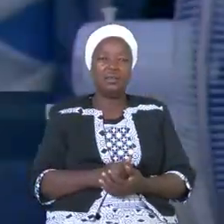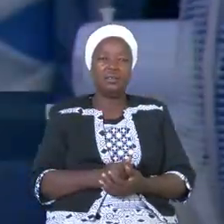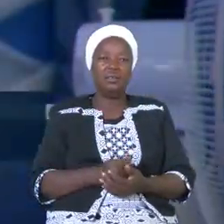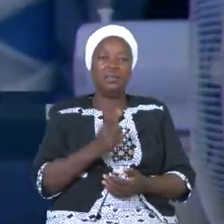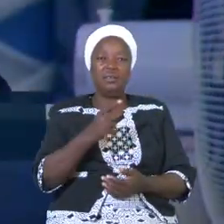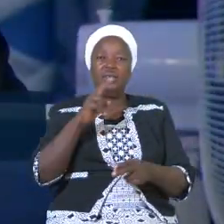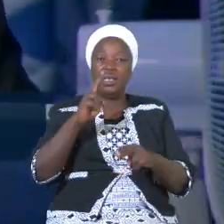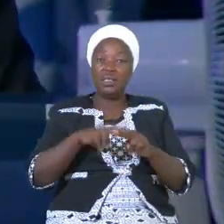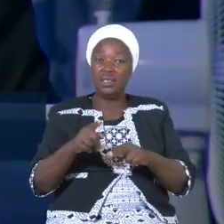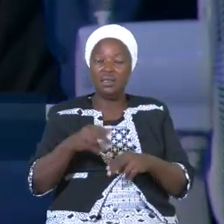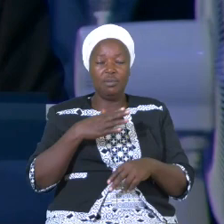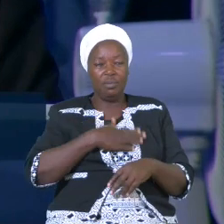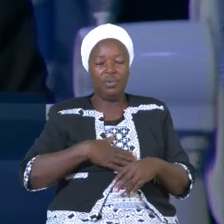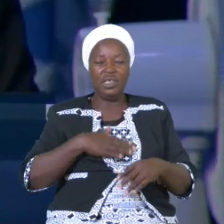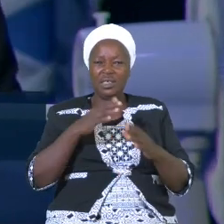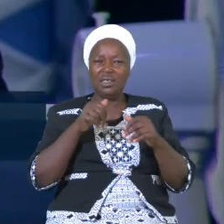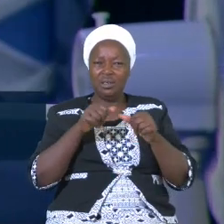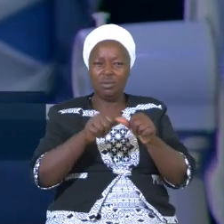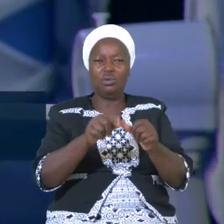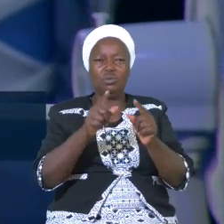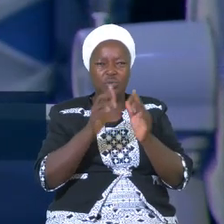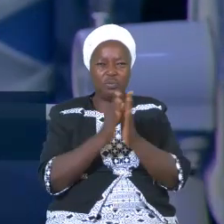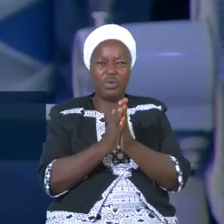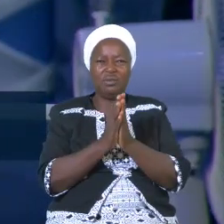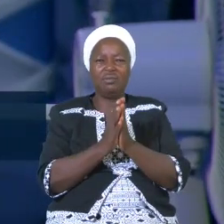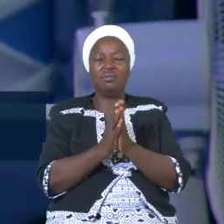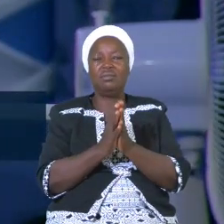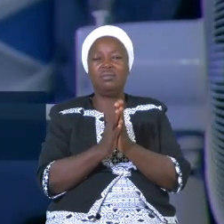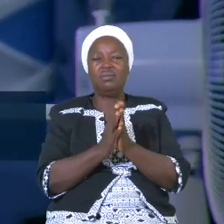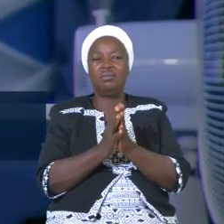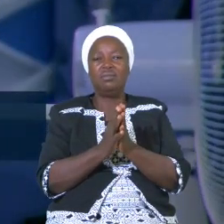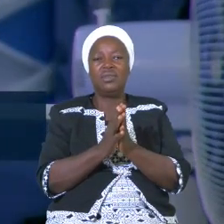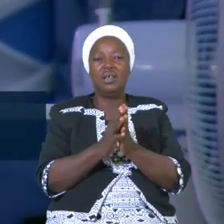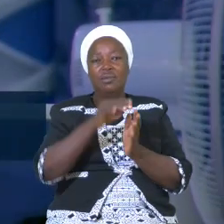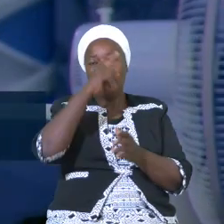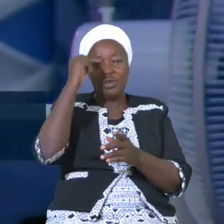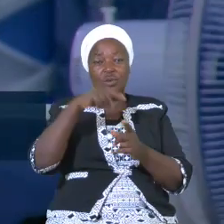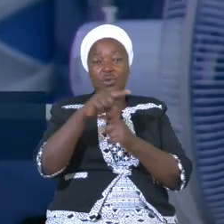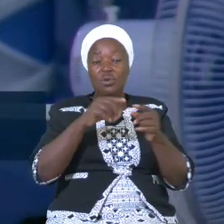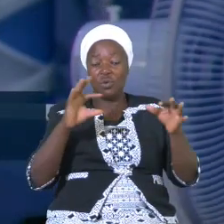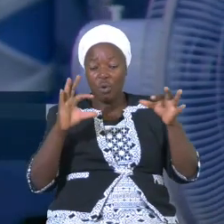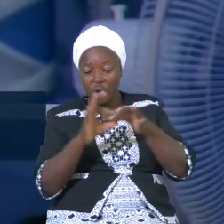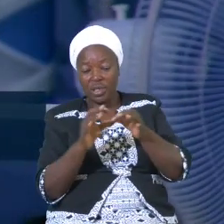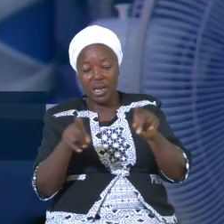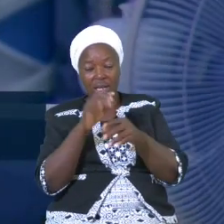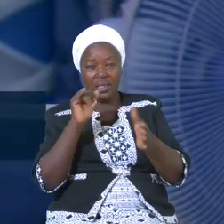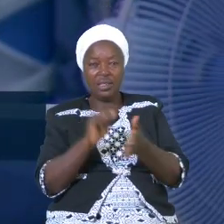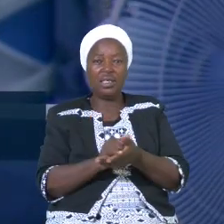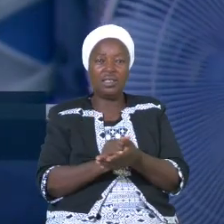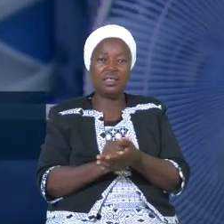and when you connect like that you're literally connecting with the lord jesus christ